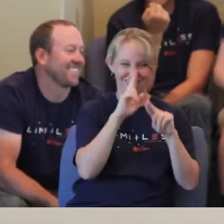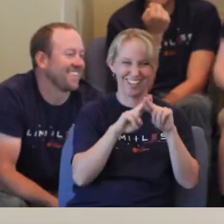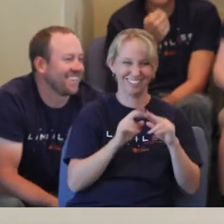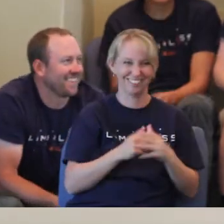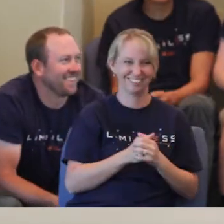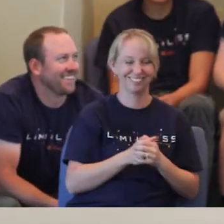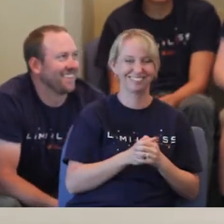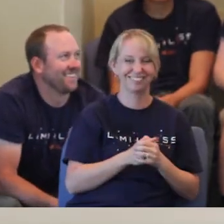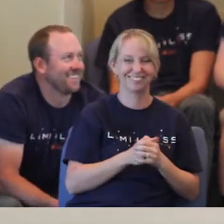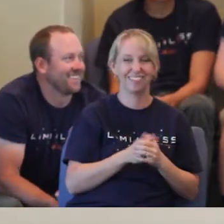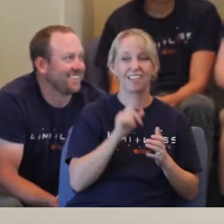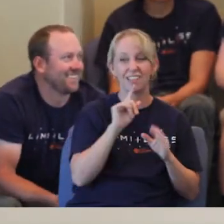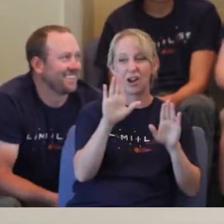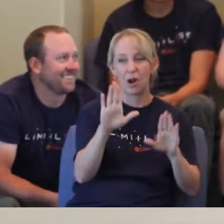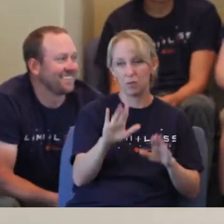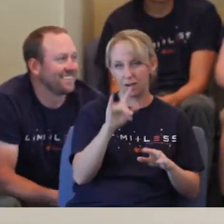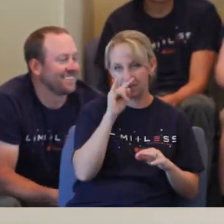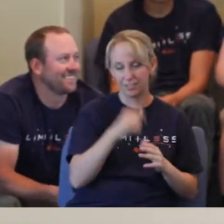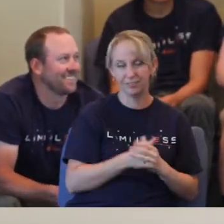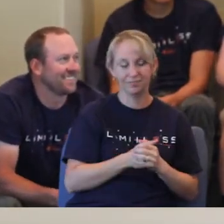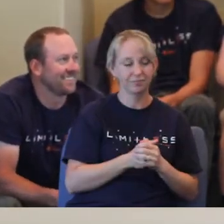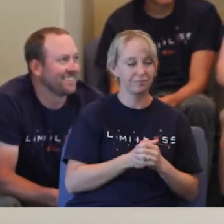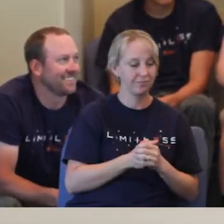And they are wonderful kids, and